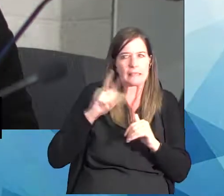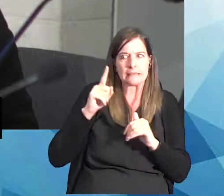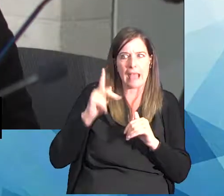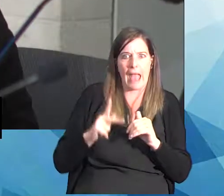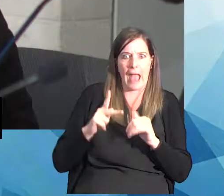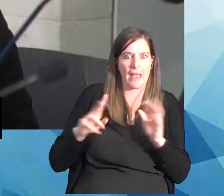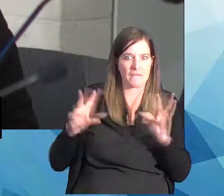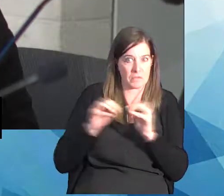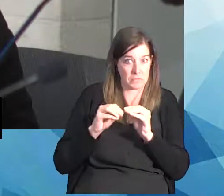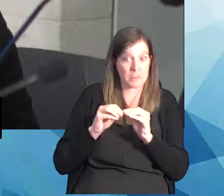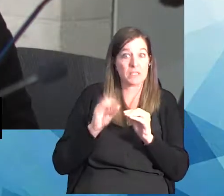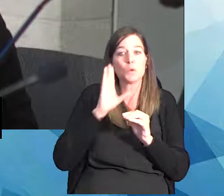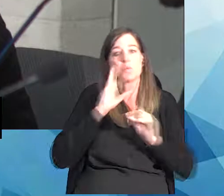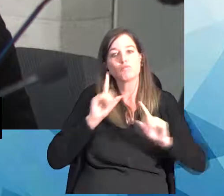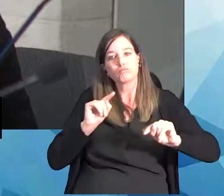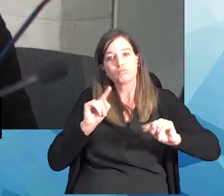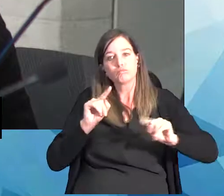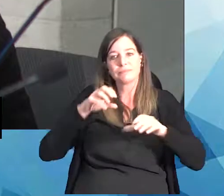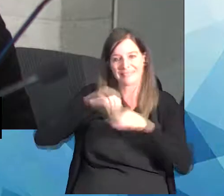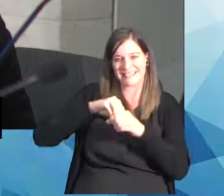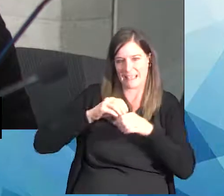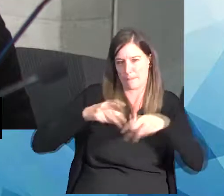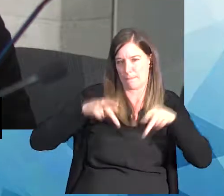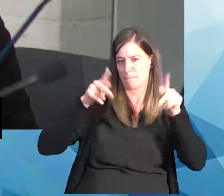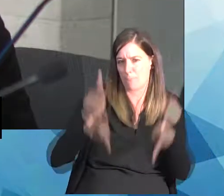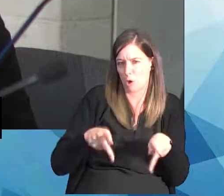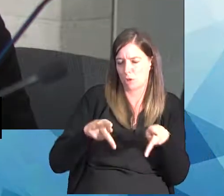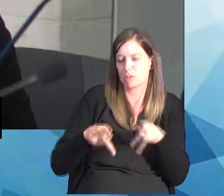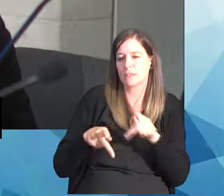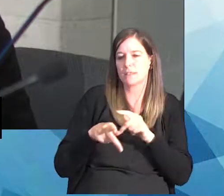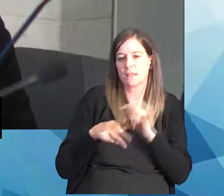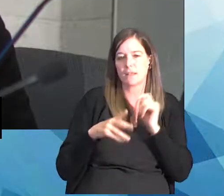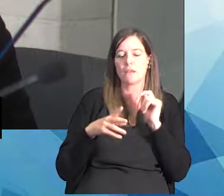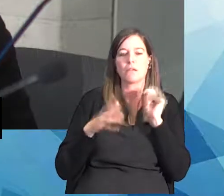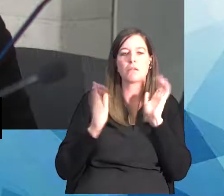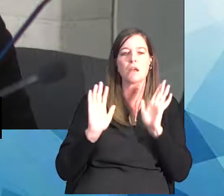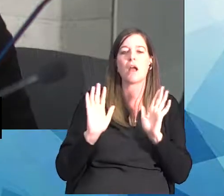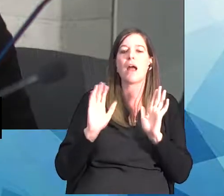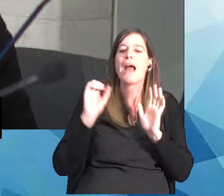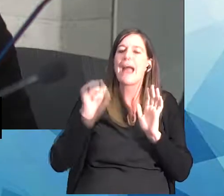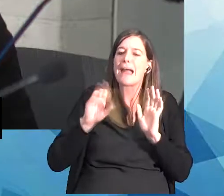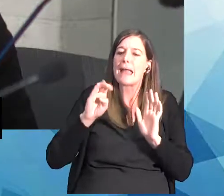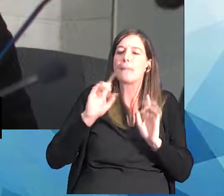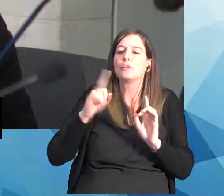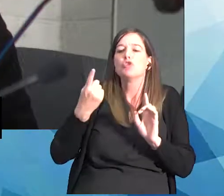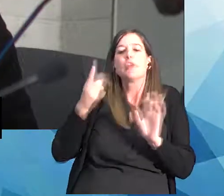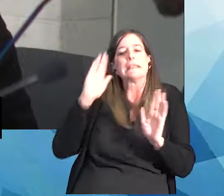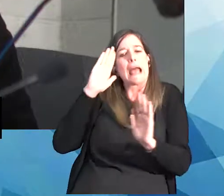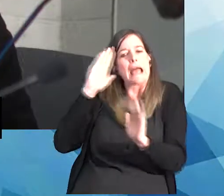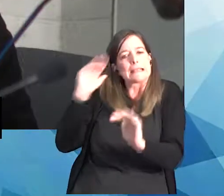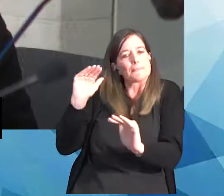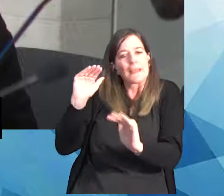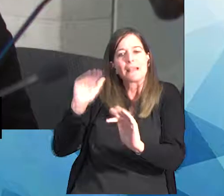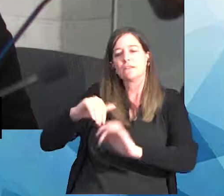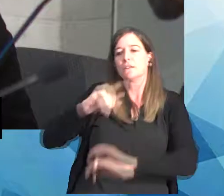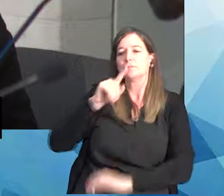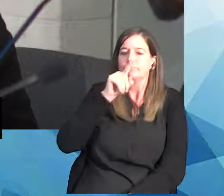person. And it could be an expectation. It doesn't have to be, you get a nasty letter.